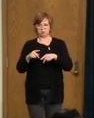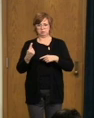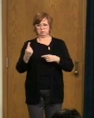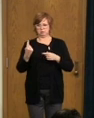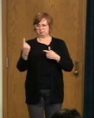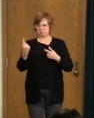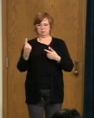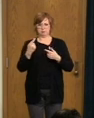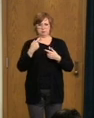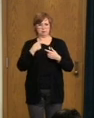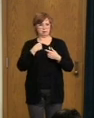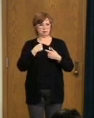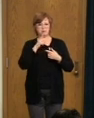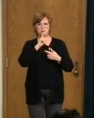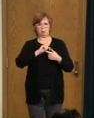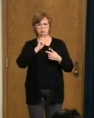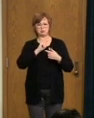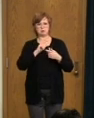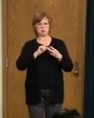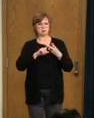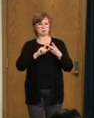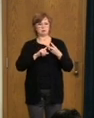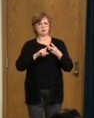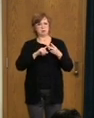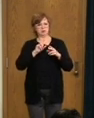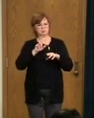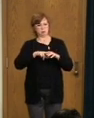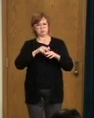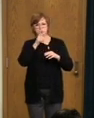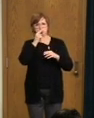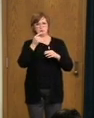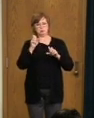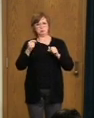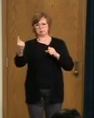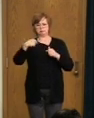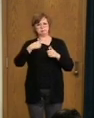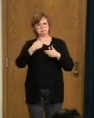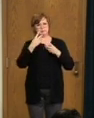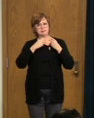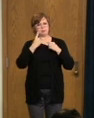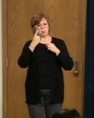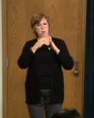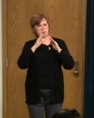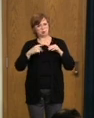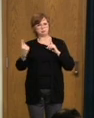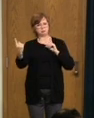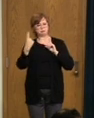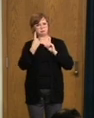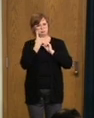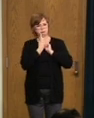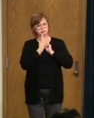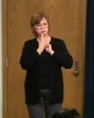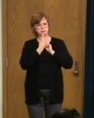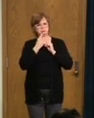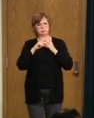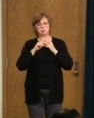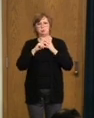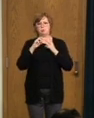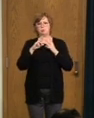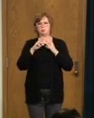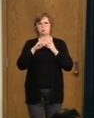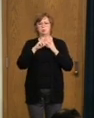one household. Co-parenting arrangements can continue. If there's arrangements for elder care or child care, they can